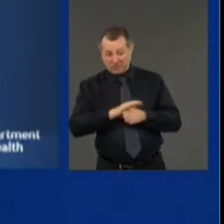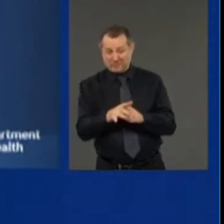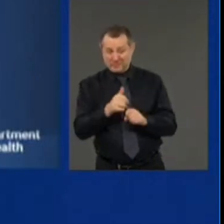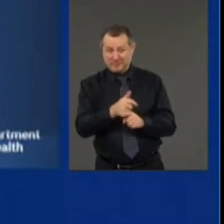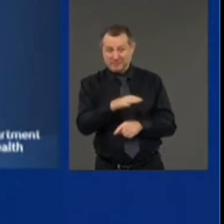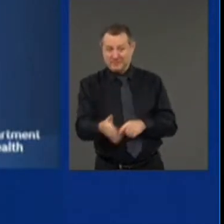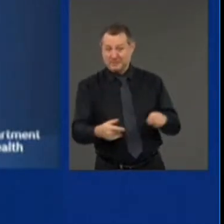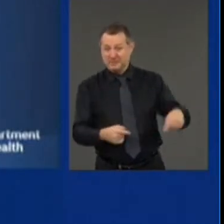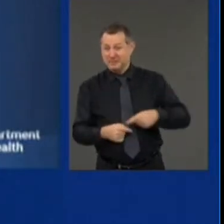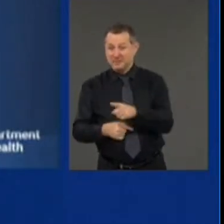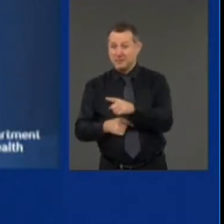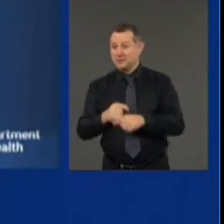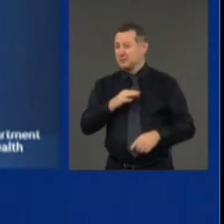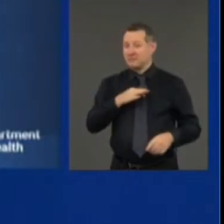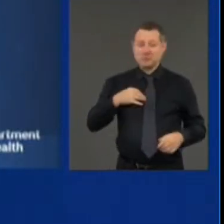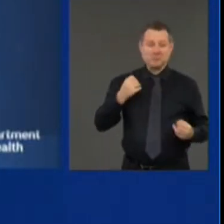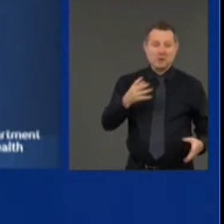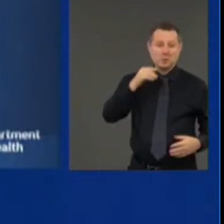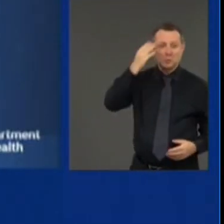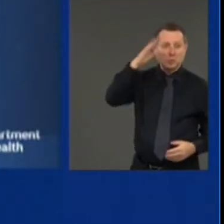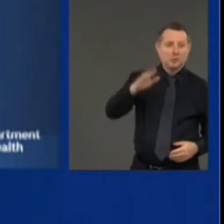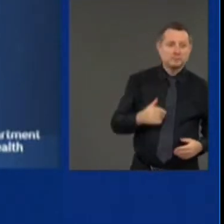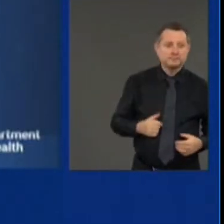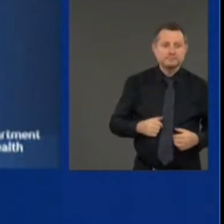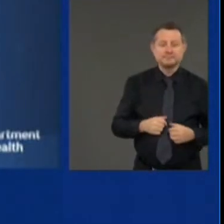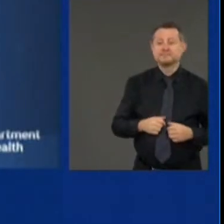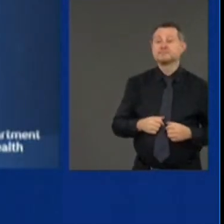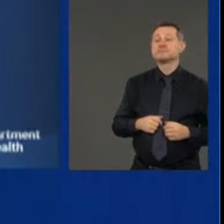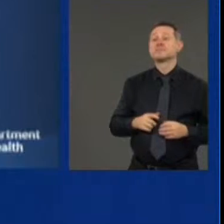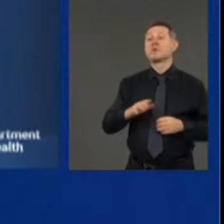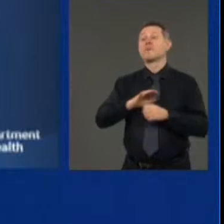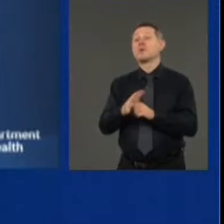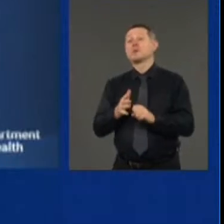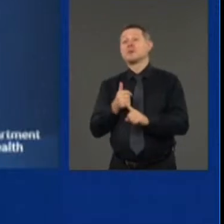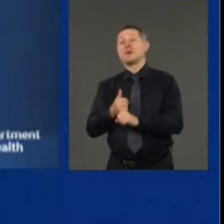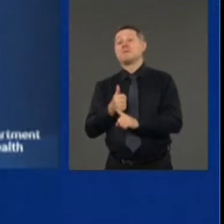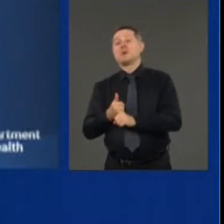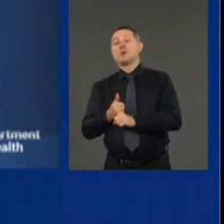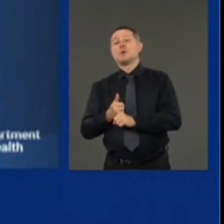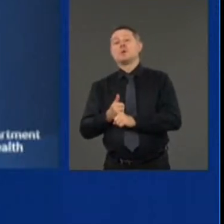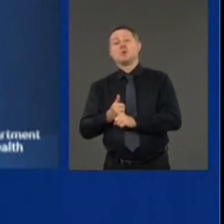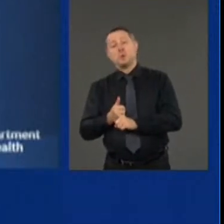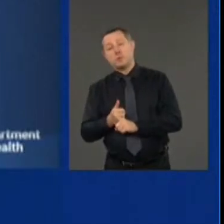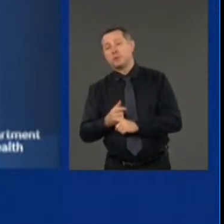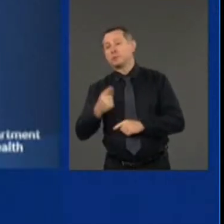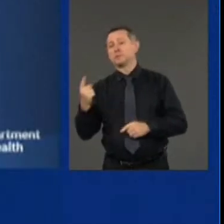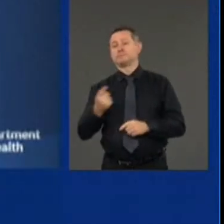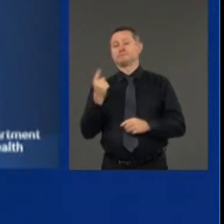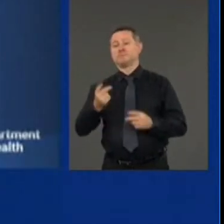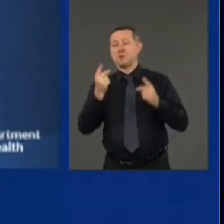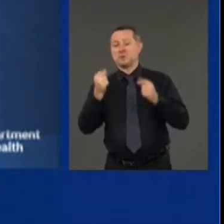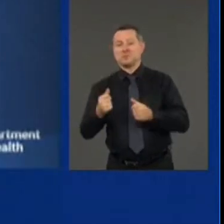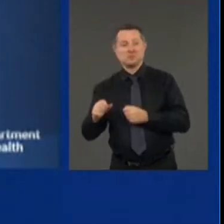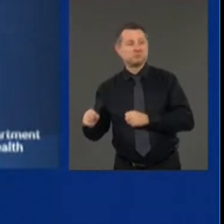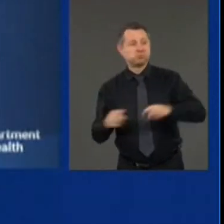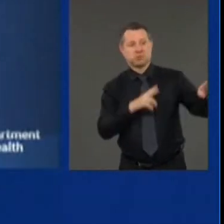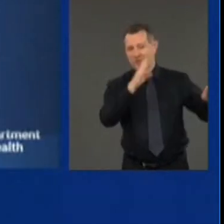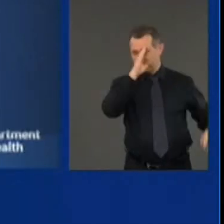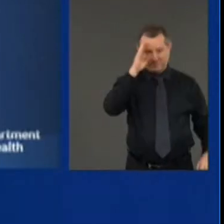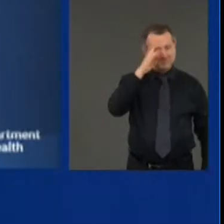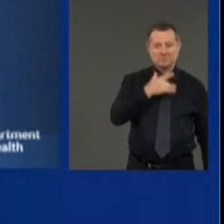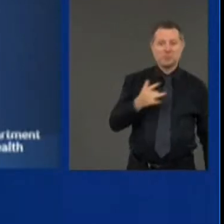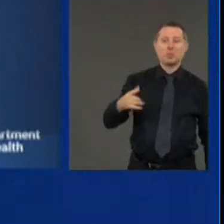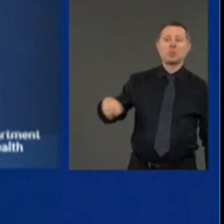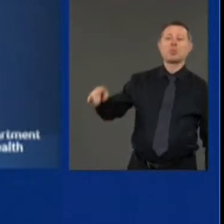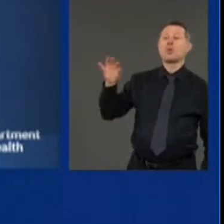infection. Remember, with COVID, they were not always transferred to the hospital immediately. It was often not until a